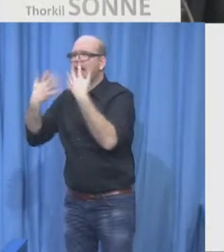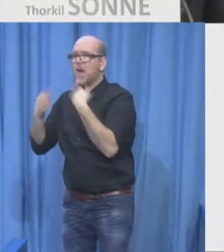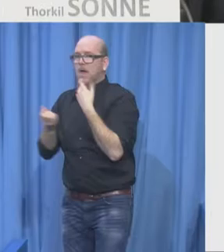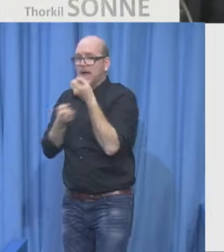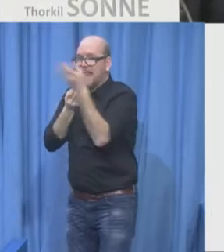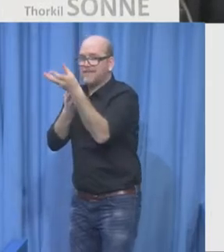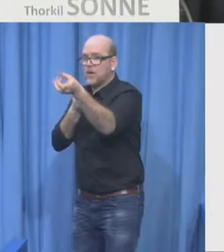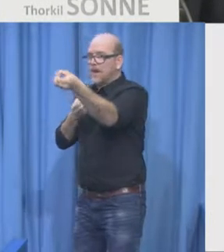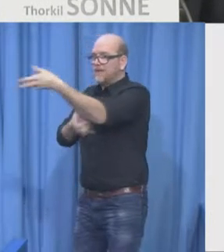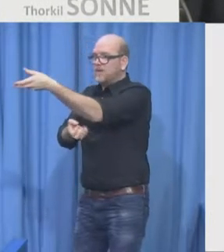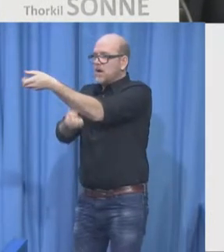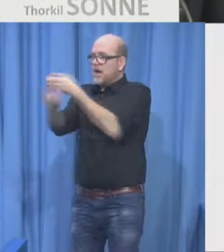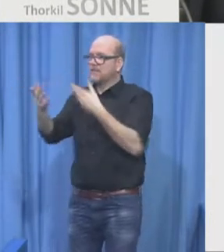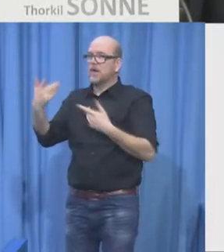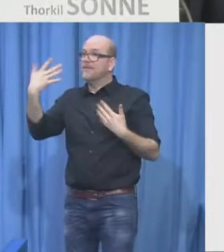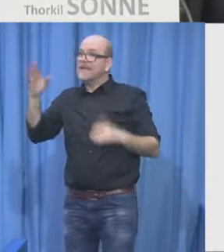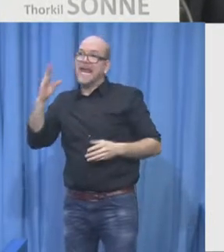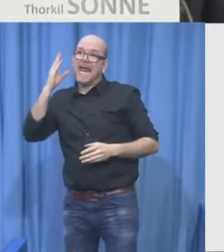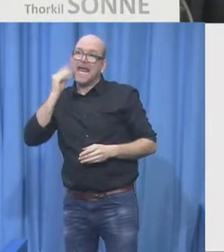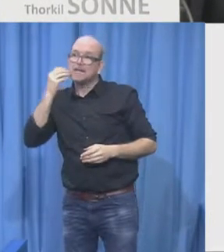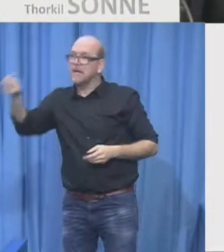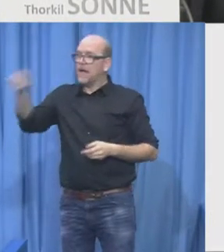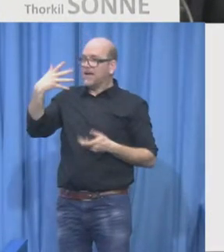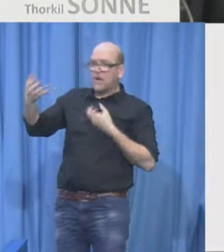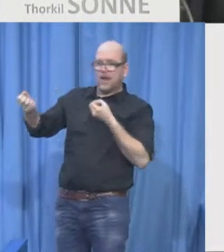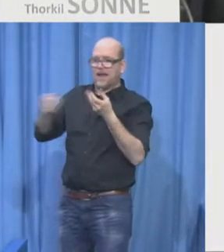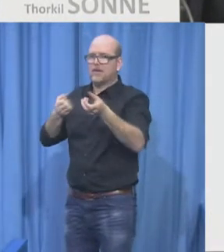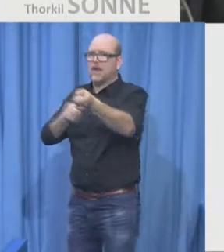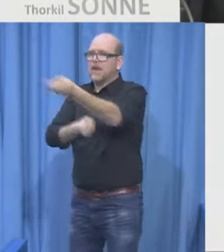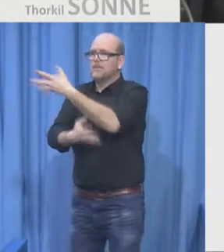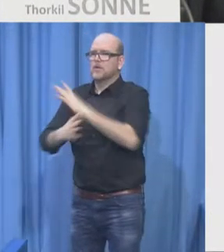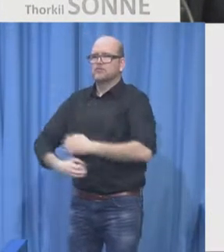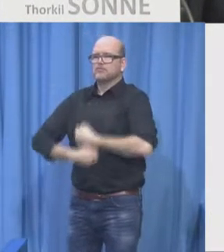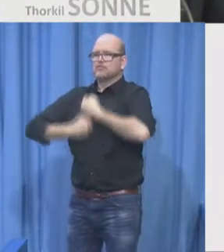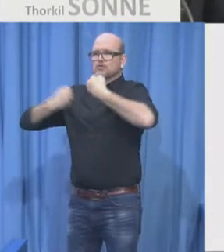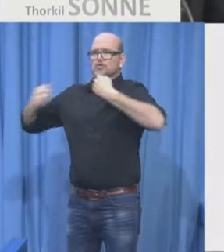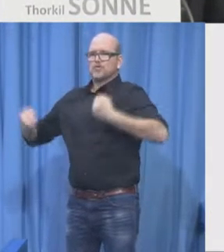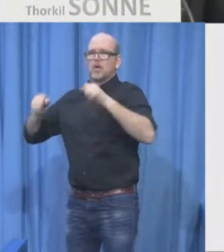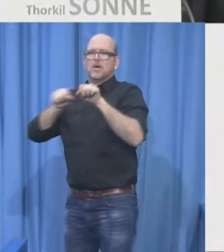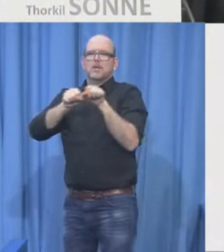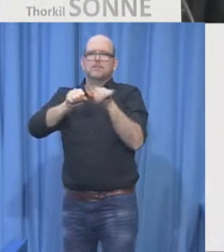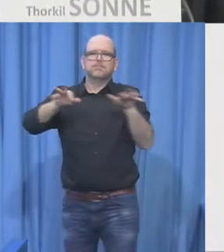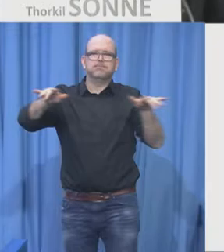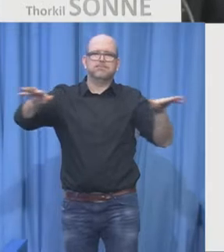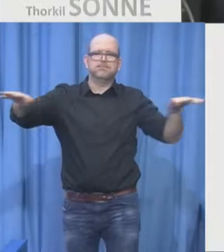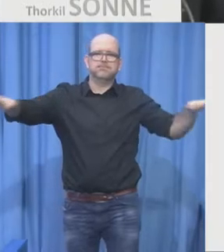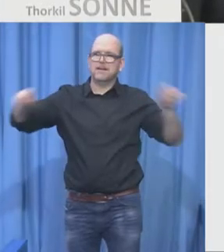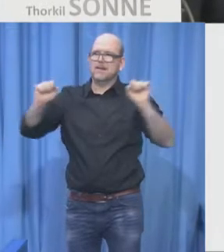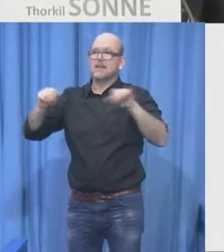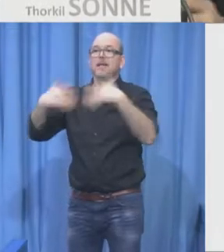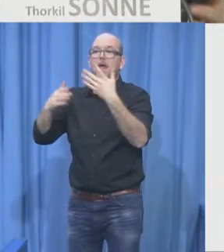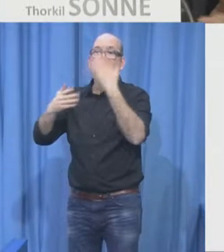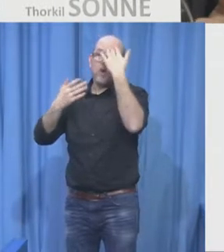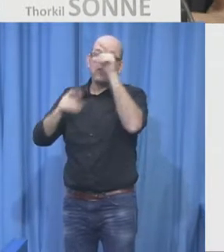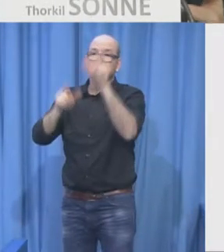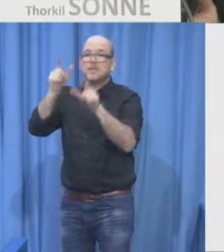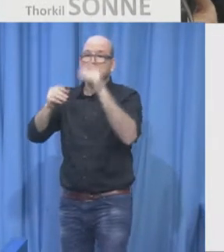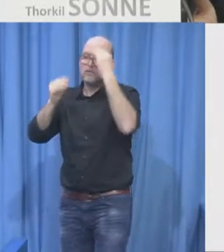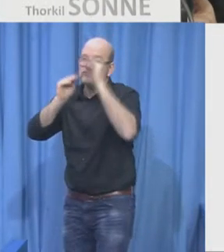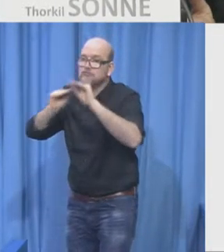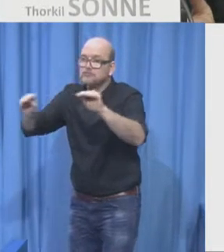there today after graduation. We'll train local partners who can be